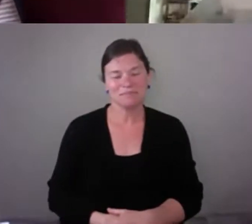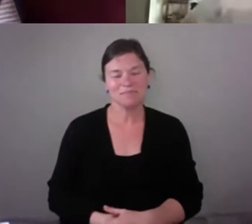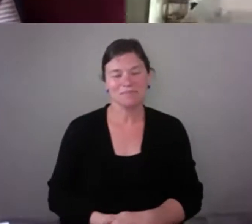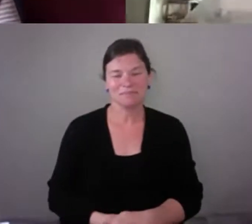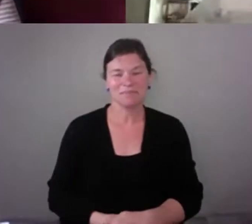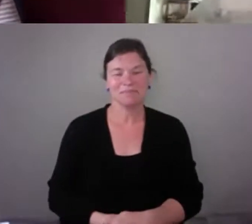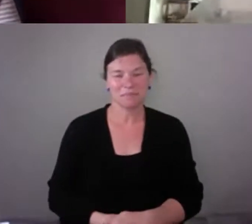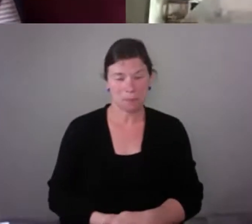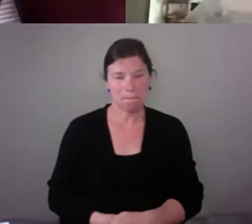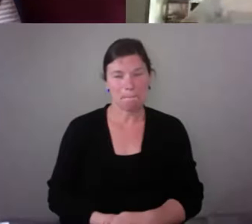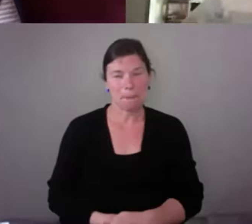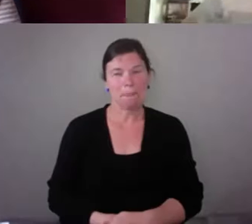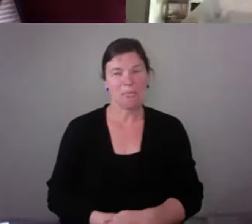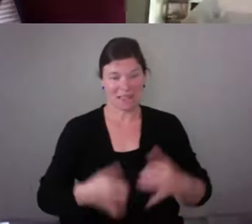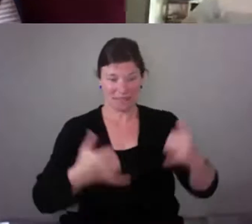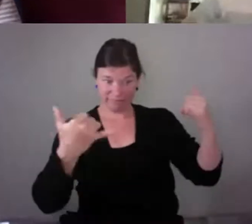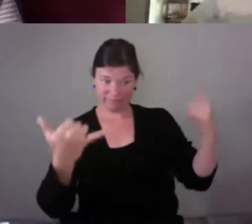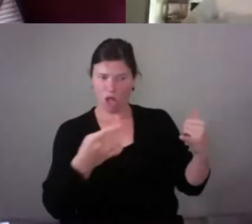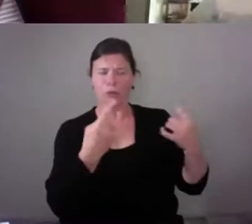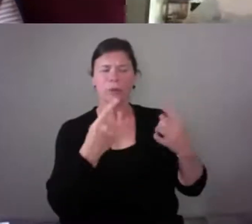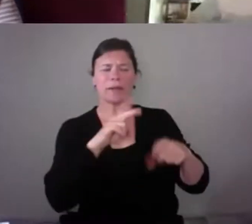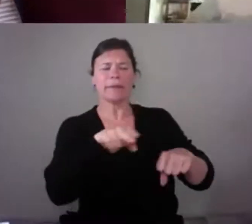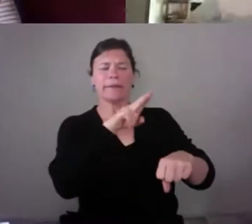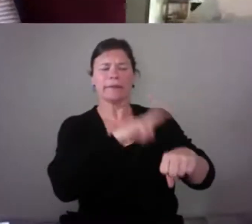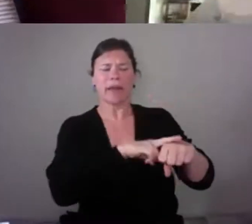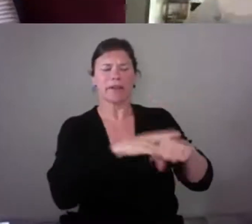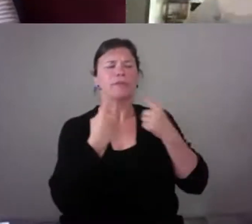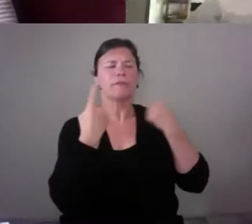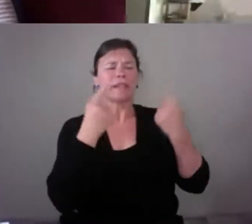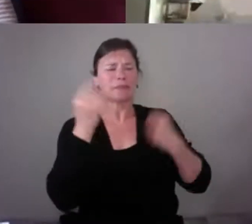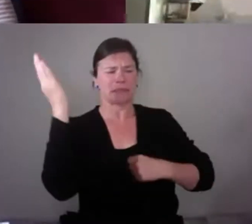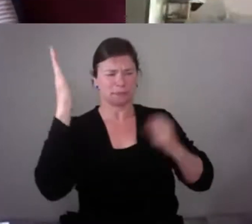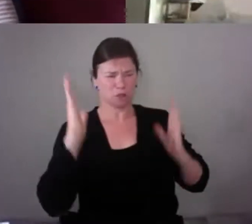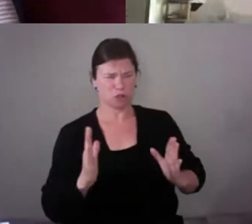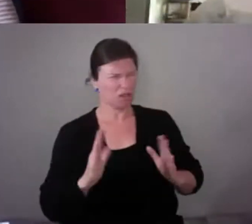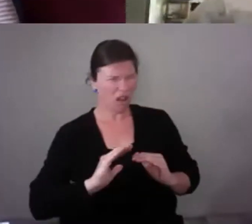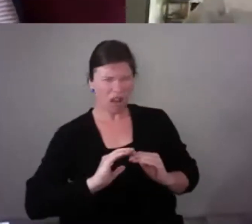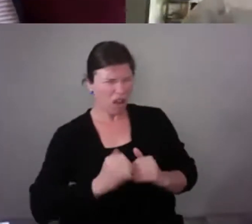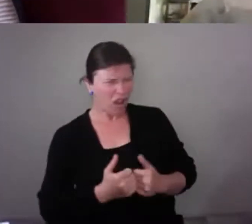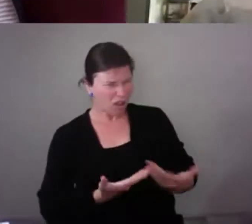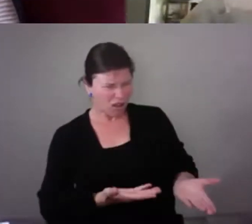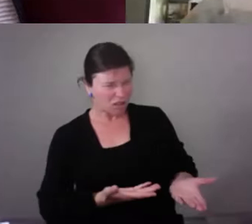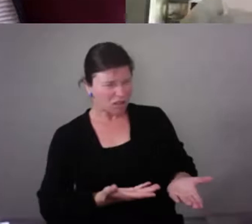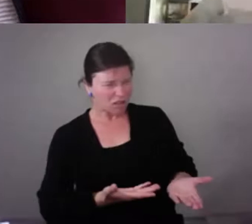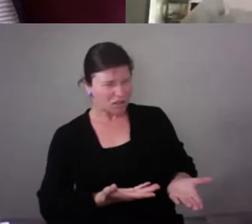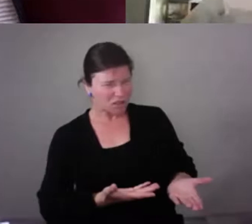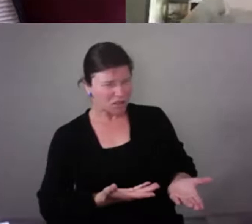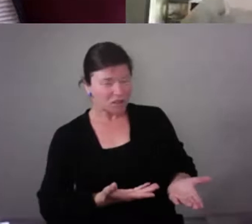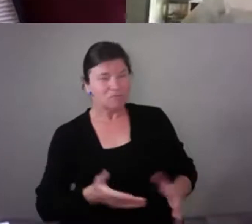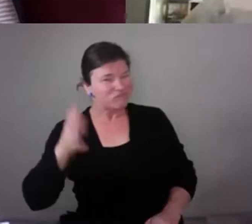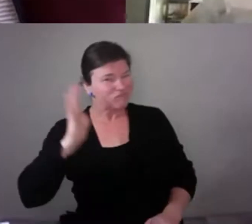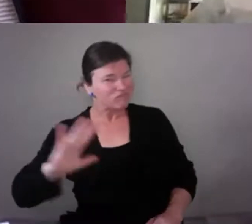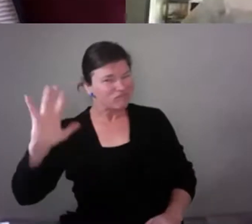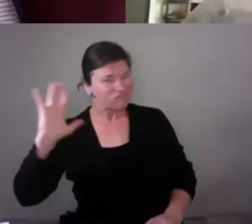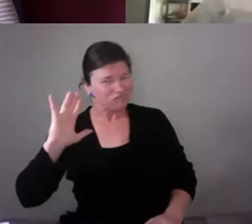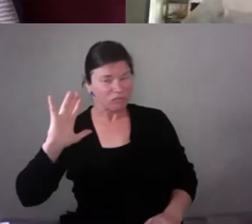so now you're a national speaker. Tell me how that came about. Because you went Yeah, from winning a court